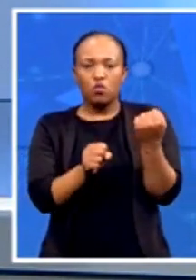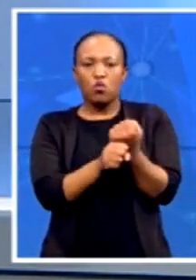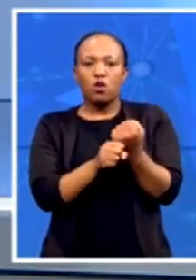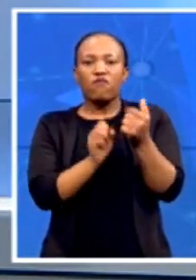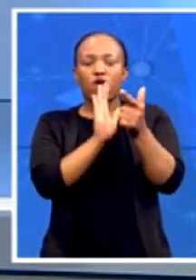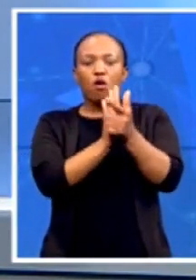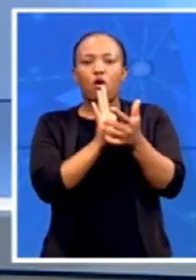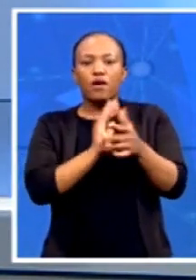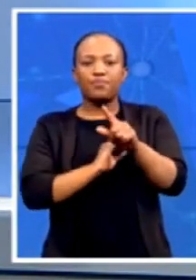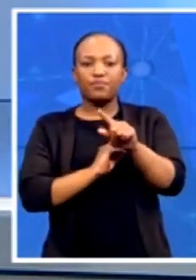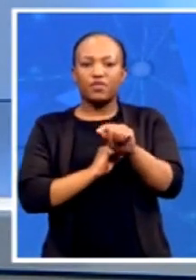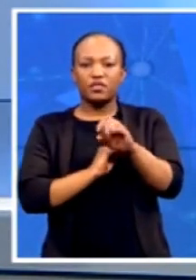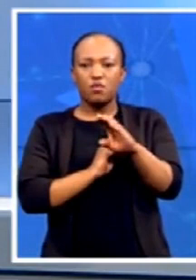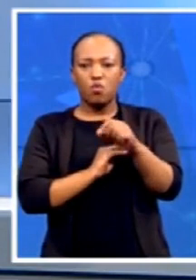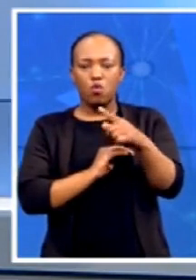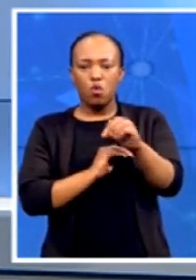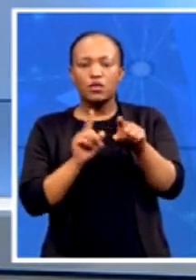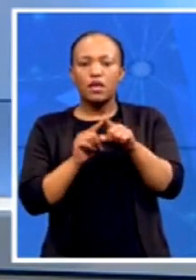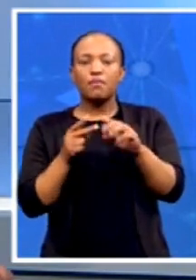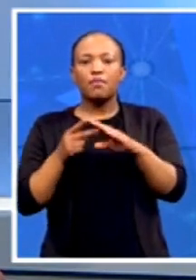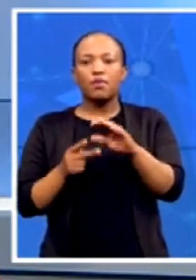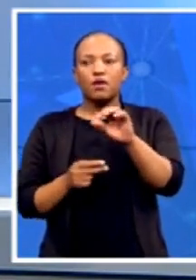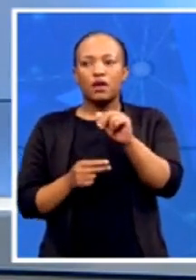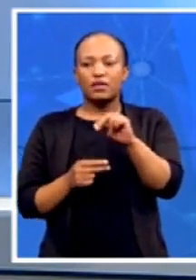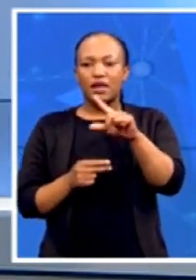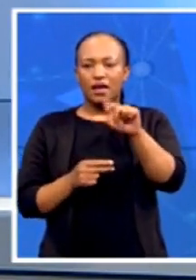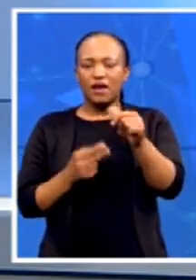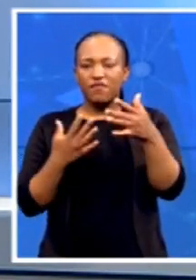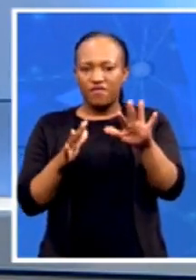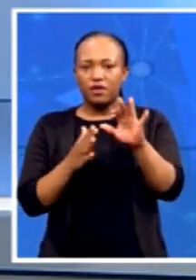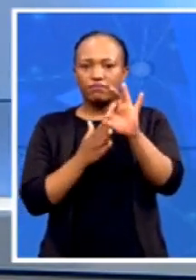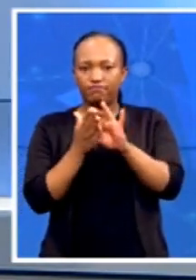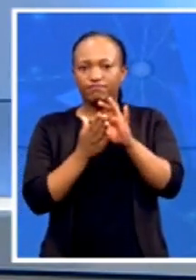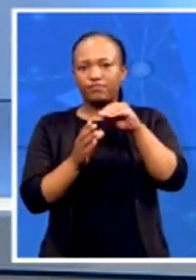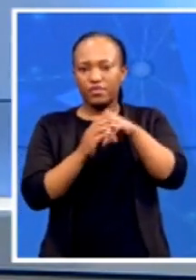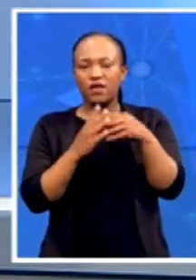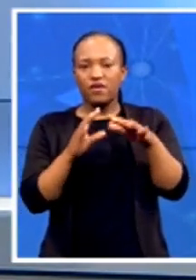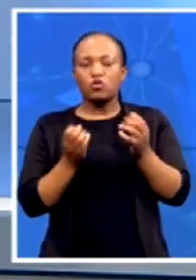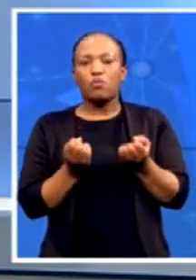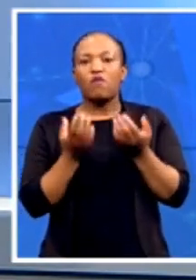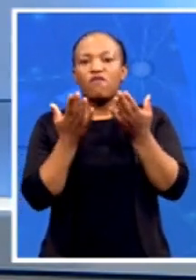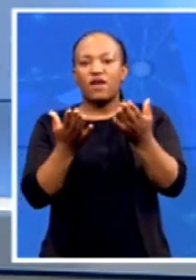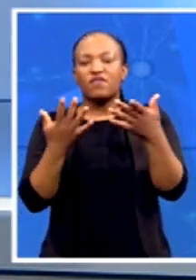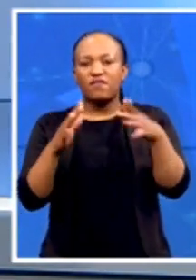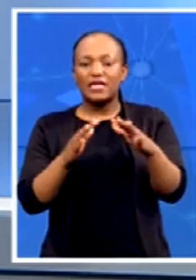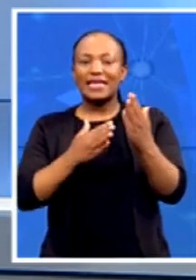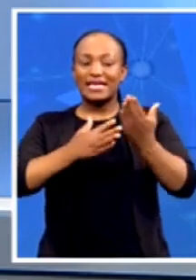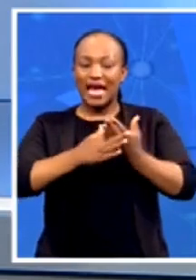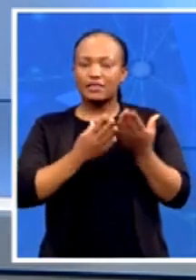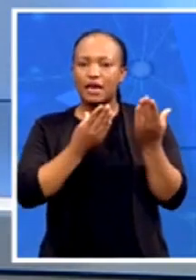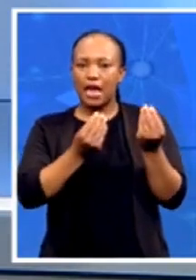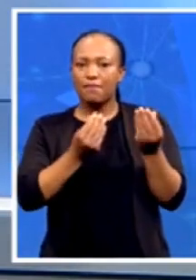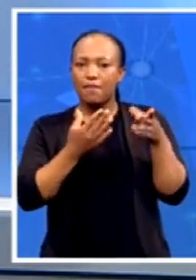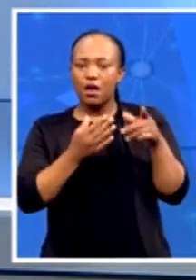Hasim Esi. The Electoral Court, he says, has provided them with the case number, meaning their application will be heard, and